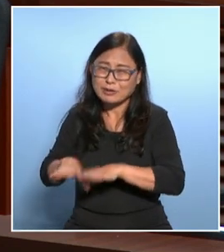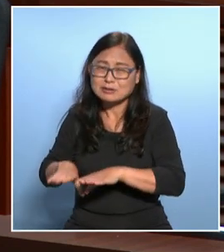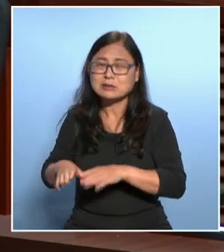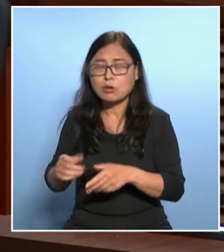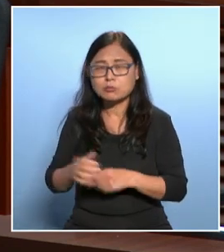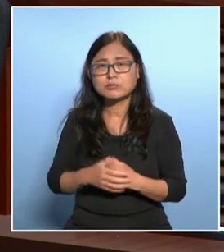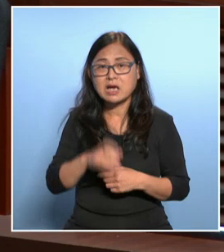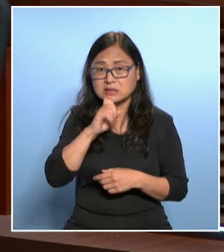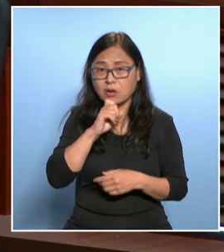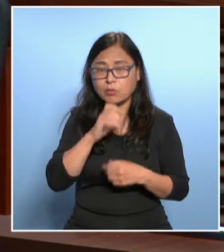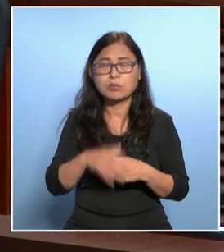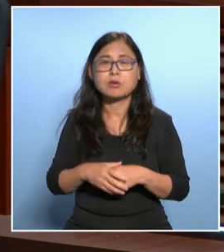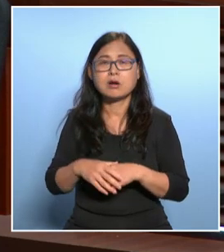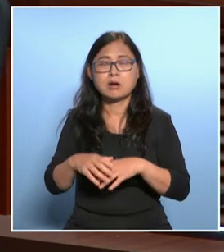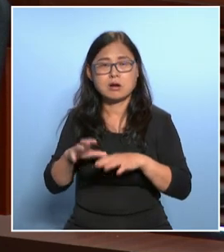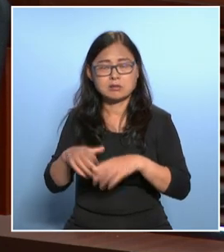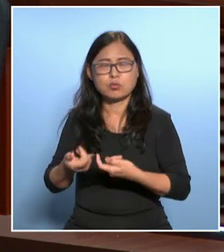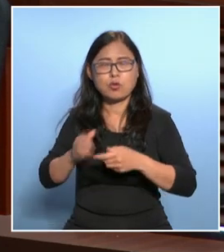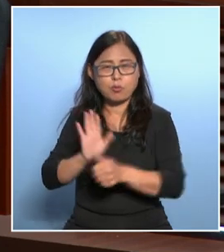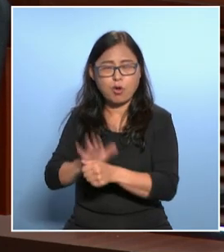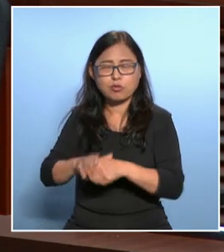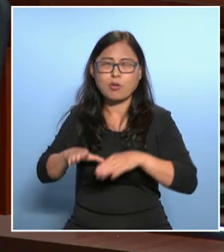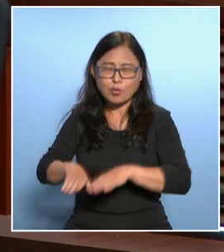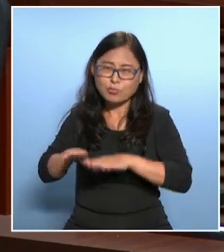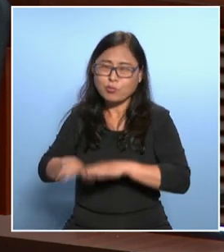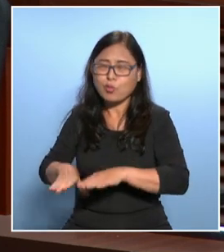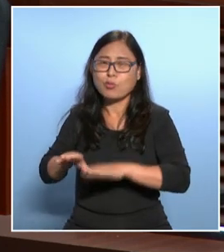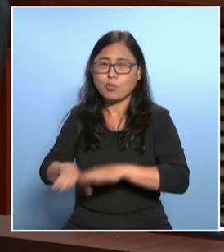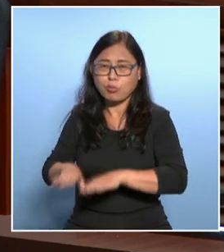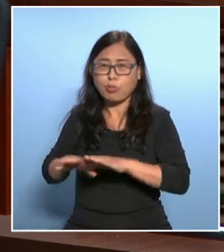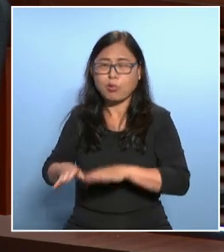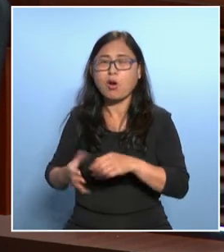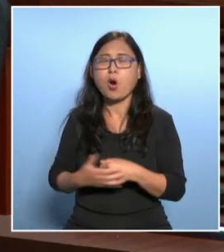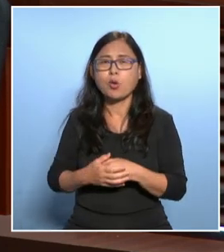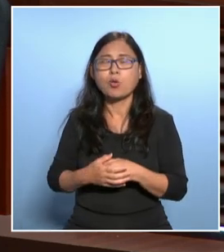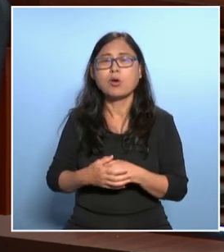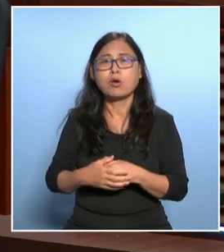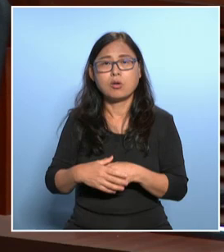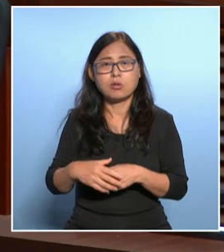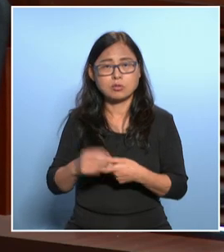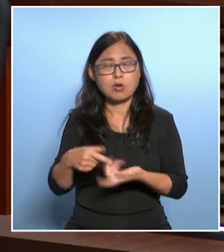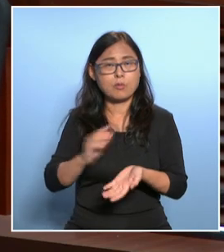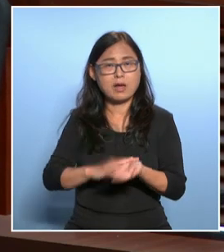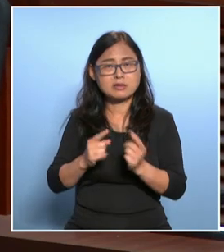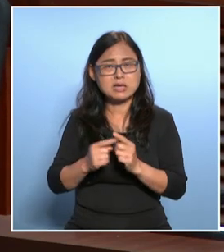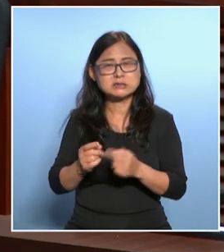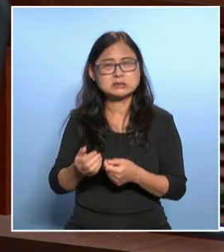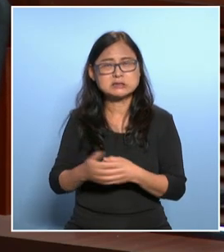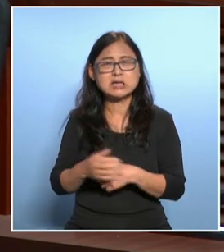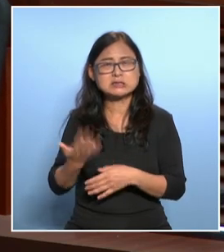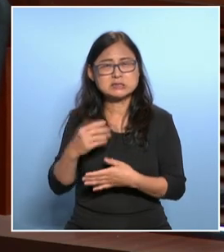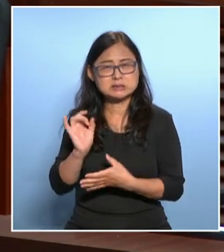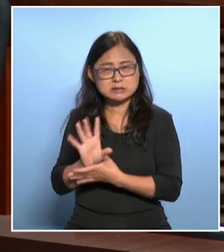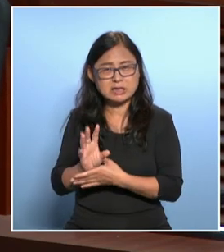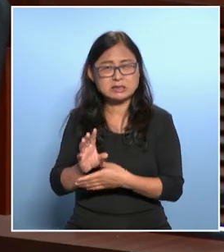So will these patients be transferred to hospitals in their last moments, and emergency